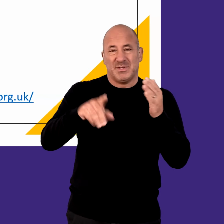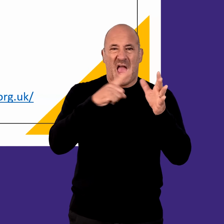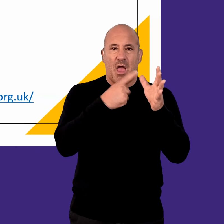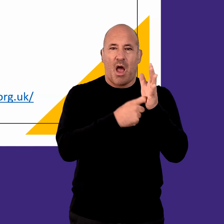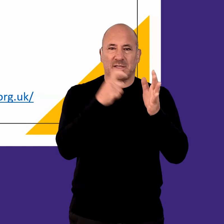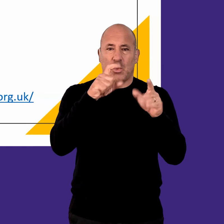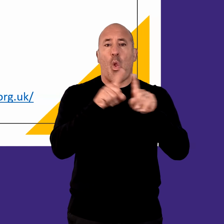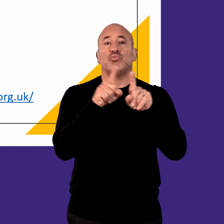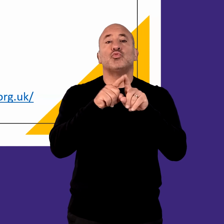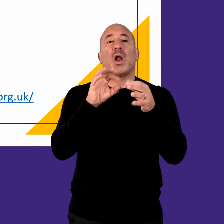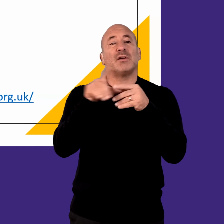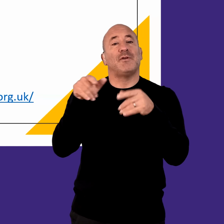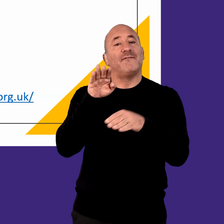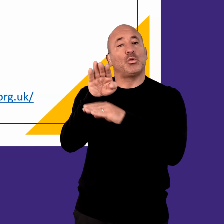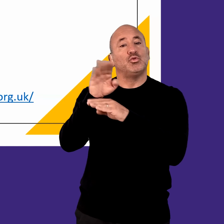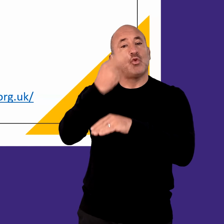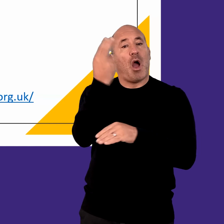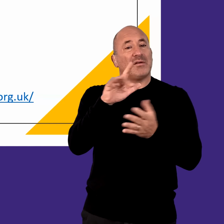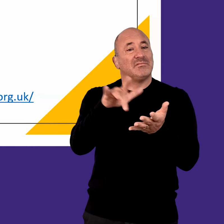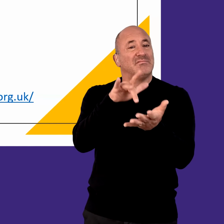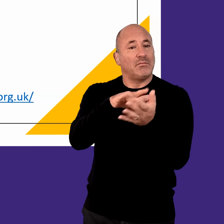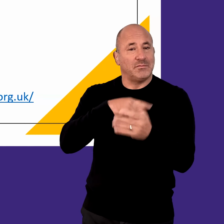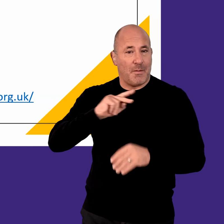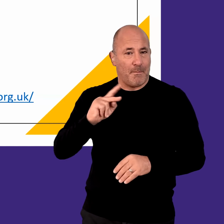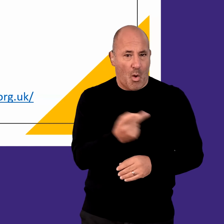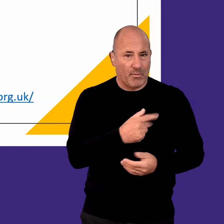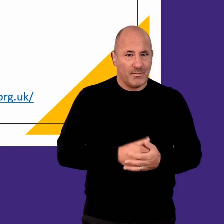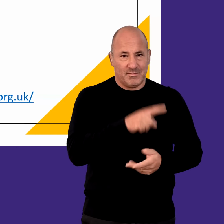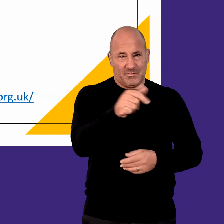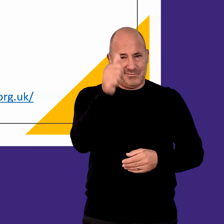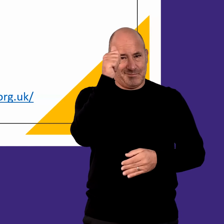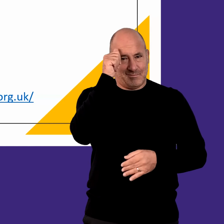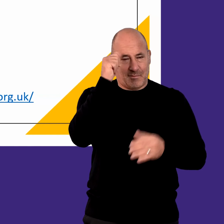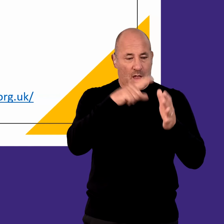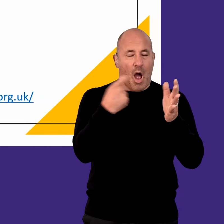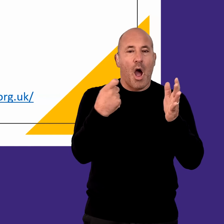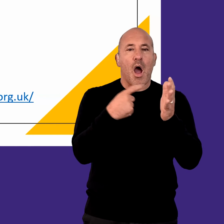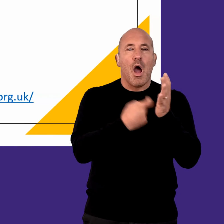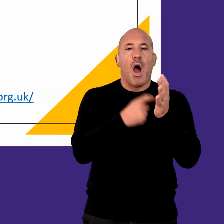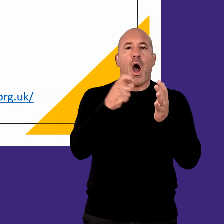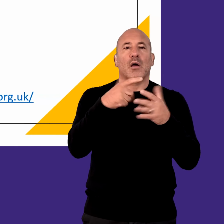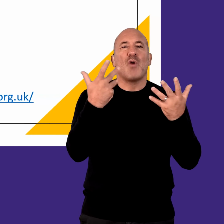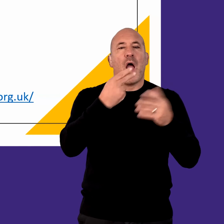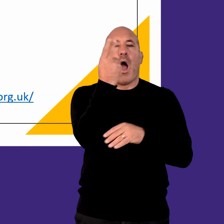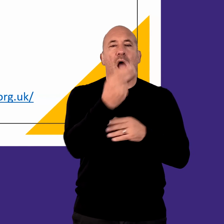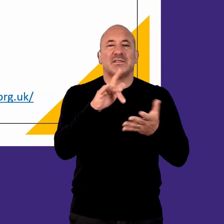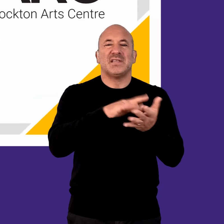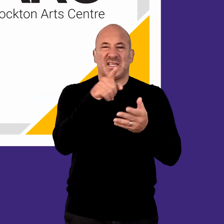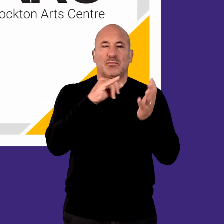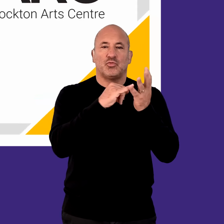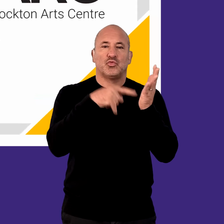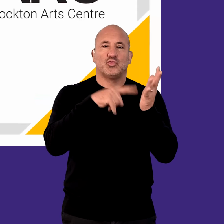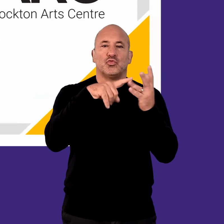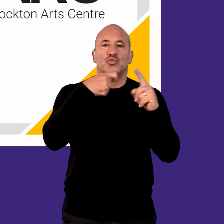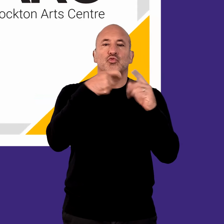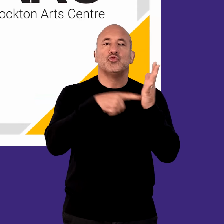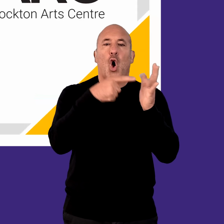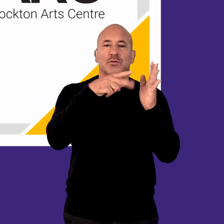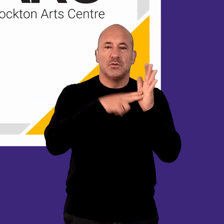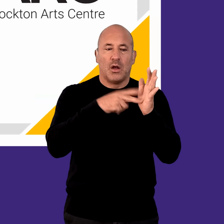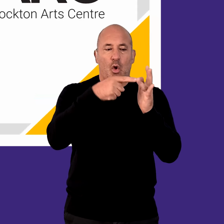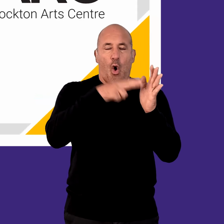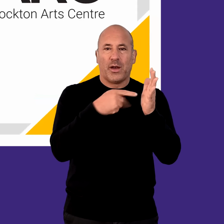draw on my experience at ARC, but also as part of future art centres. So, as some of you might know, ARC is